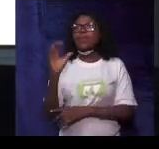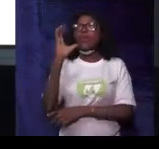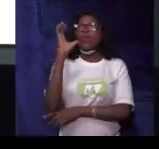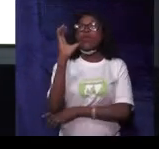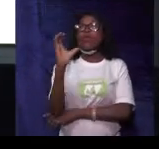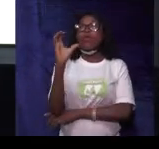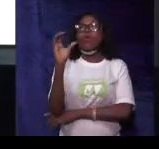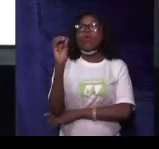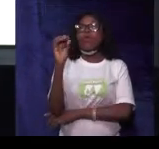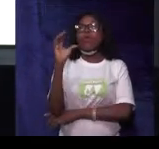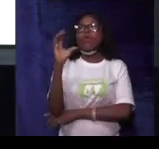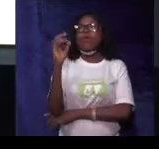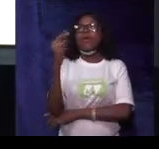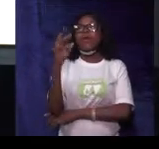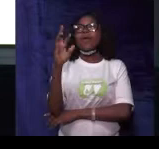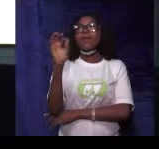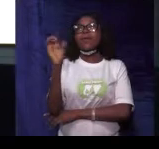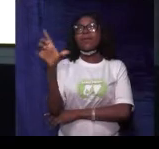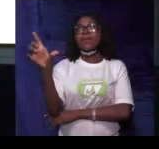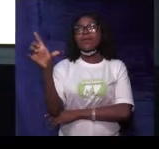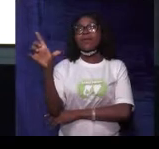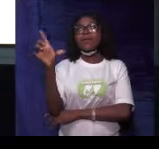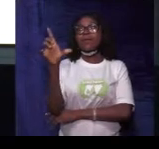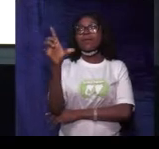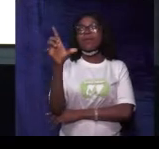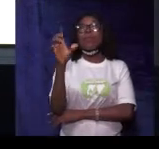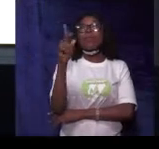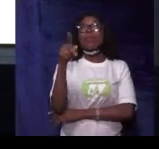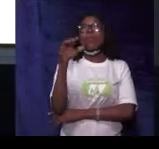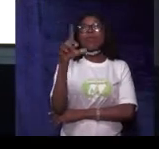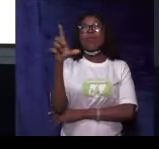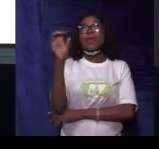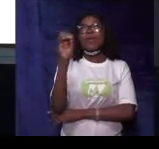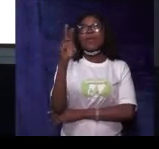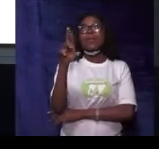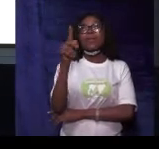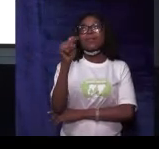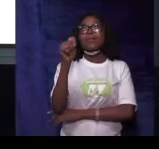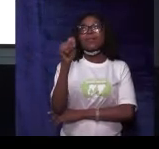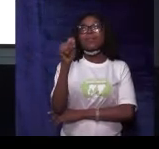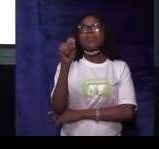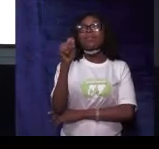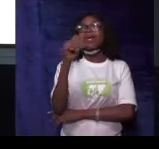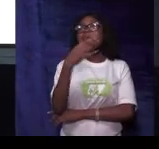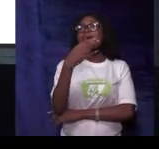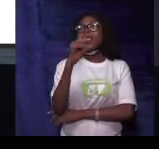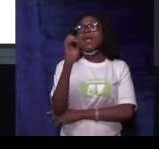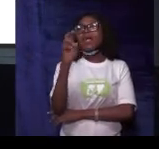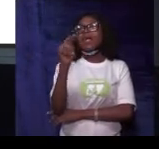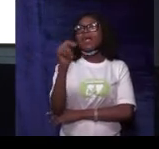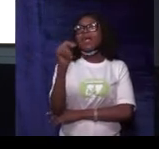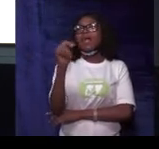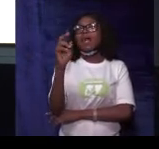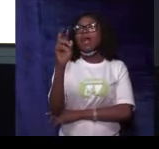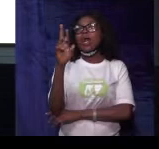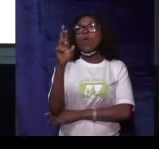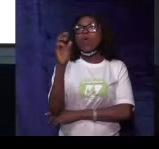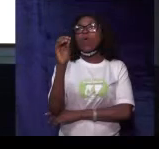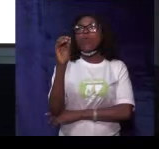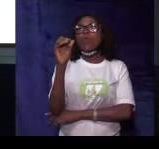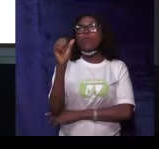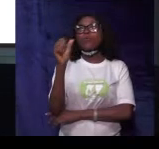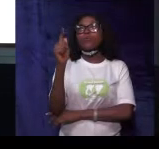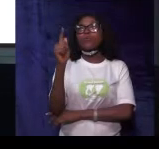dash. Options: cockerel, pullet, hen,